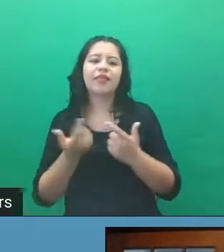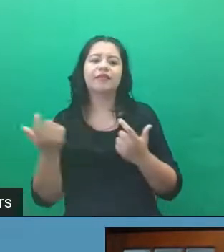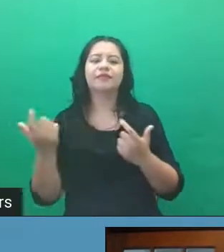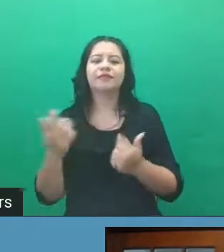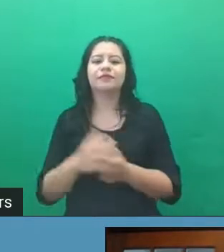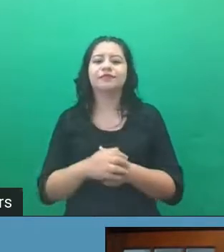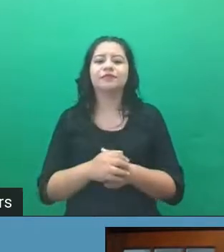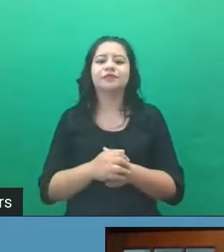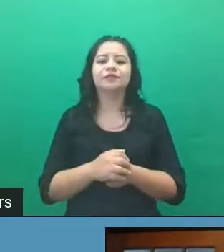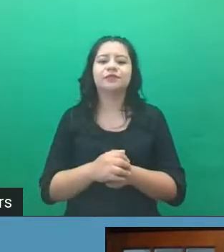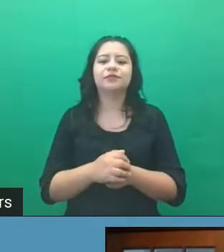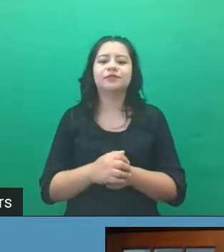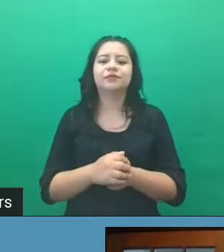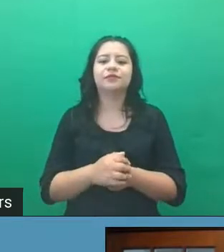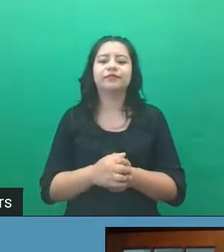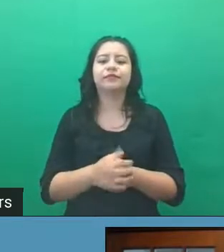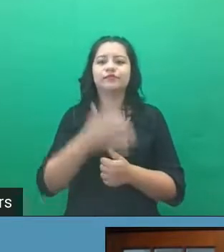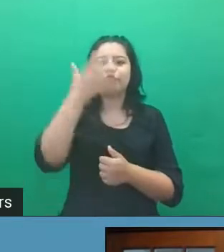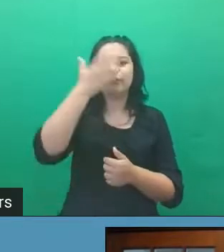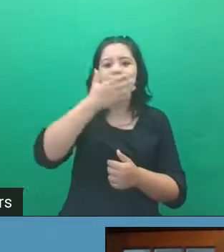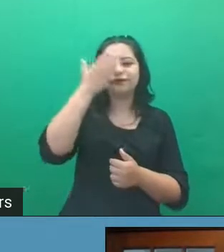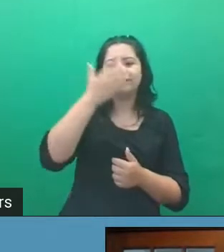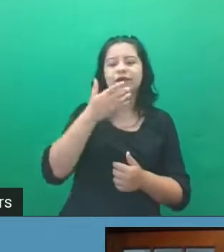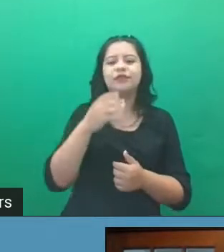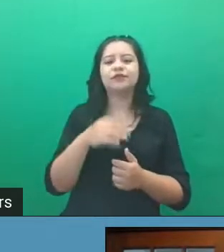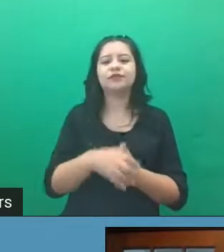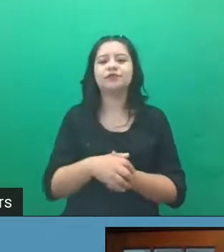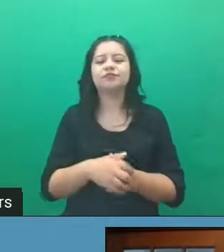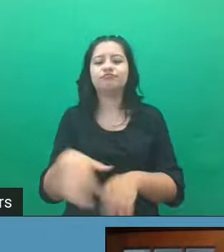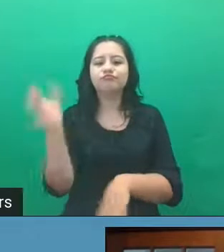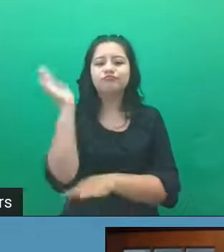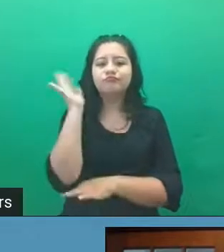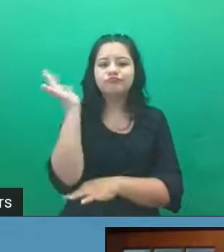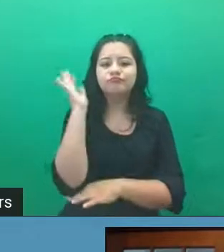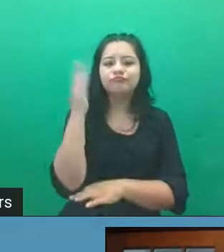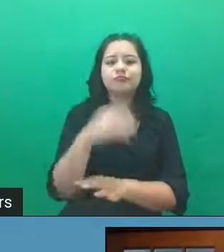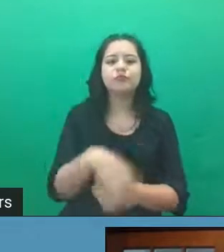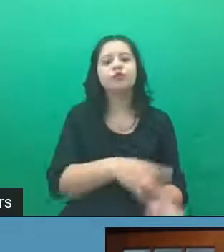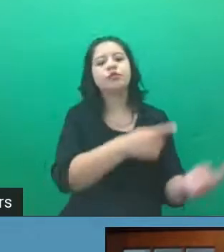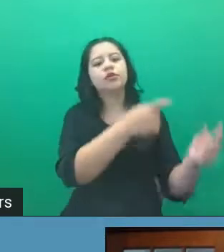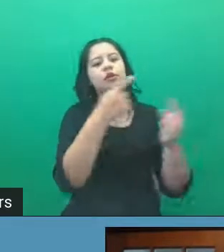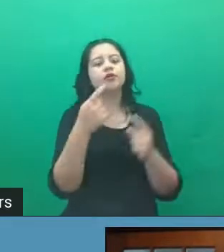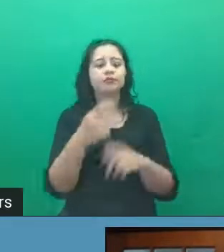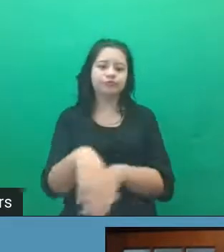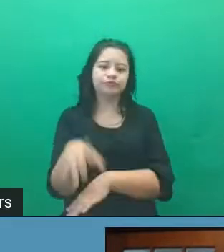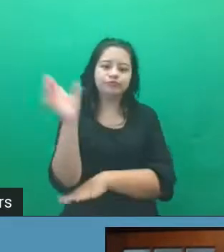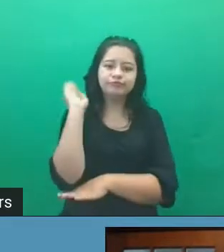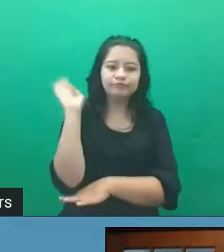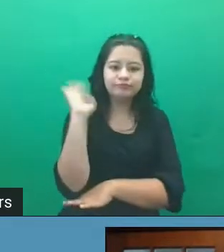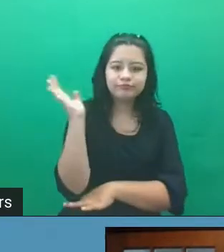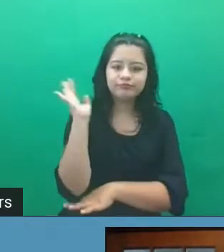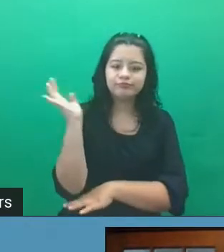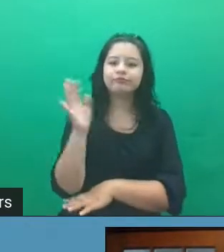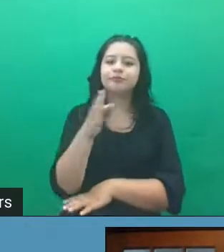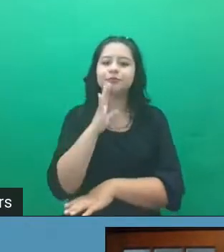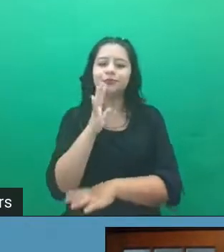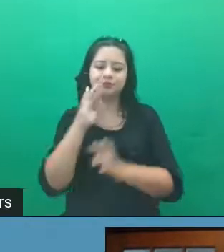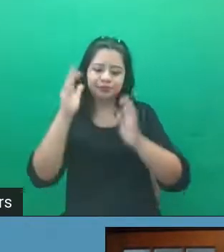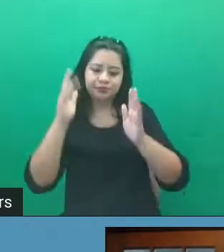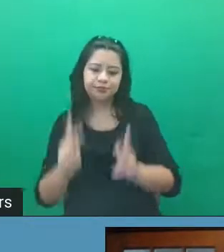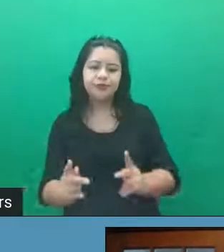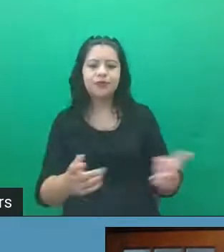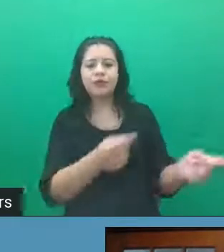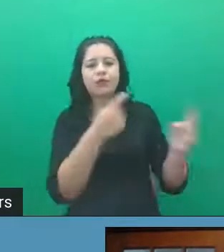that face-to-face conference where you take those presentations, you bring those speakers back to have some time with that